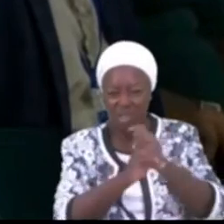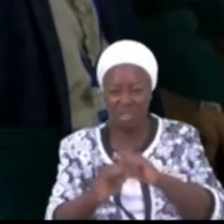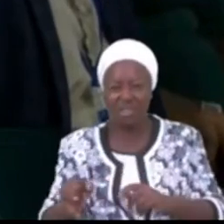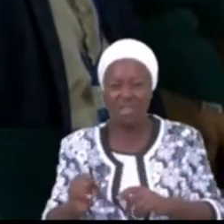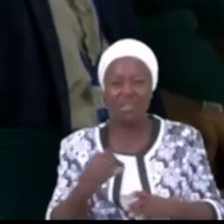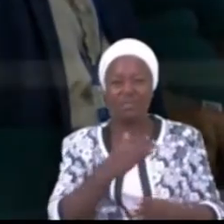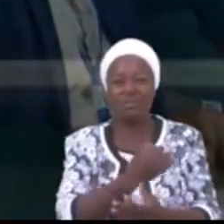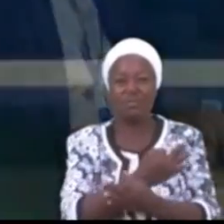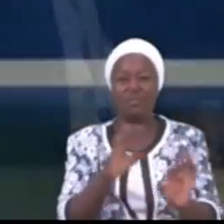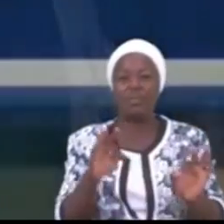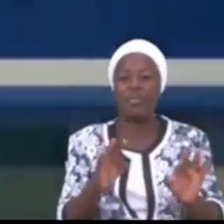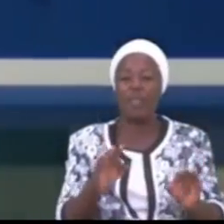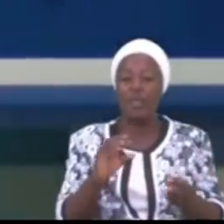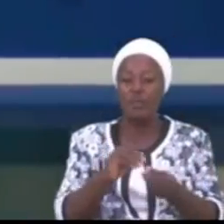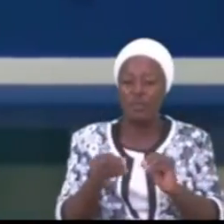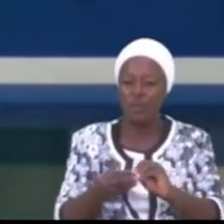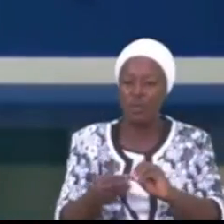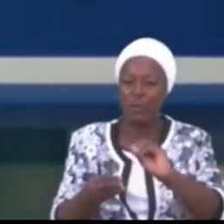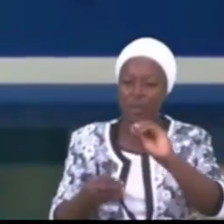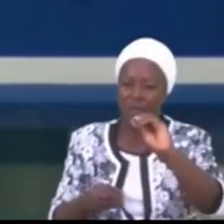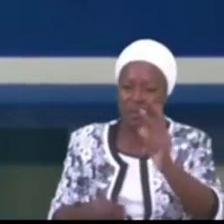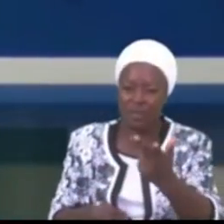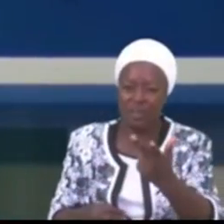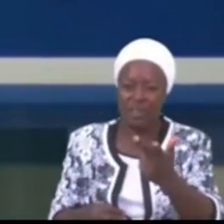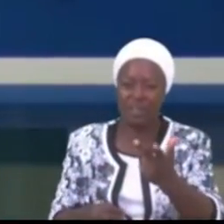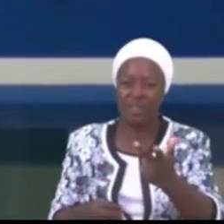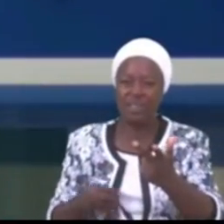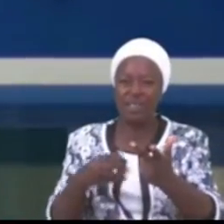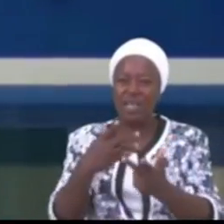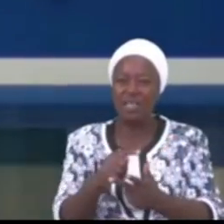Number three, interminable